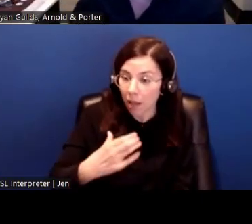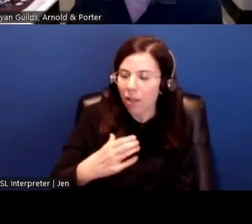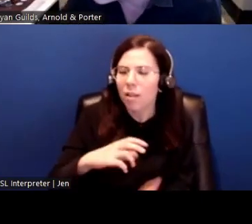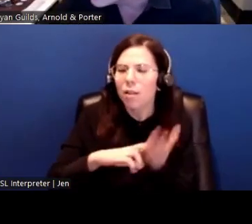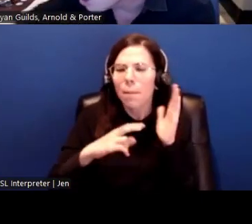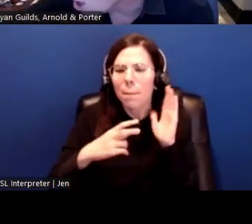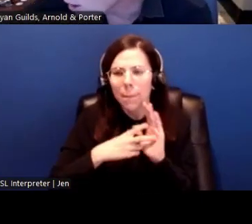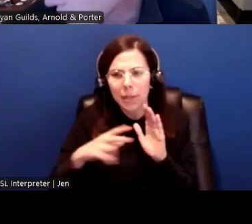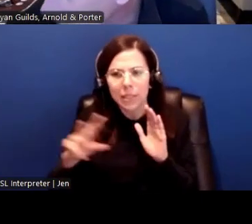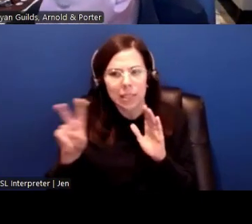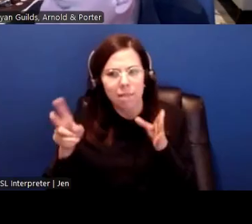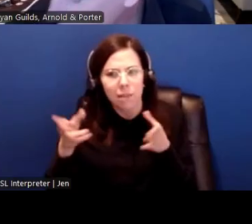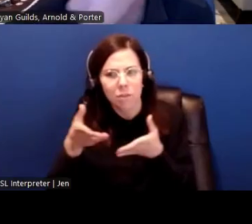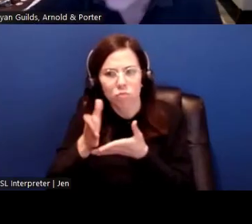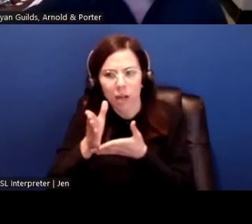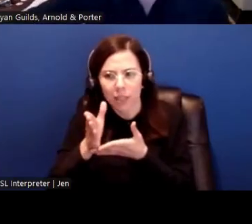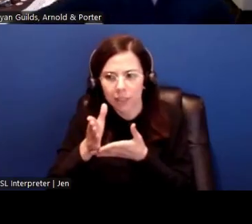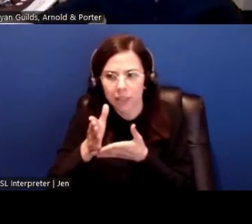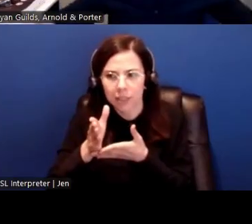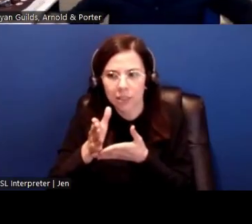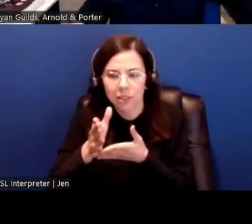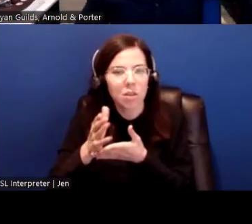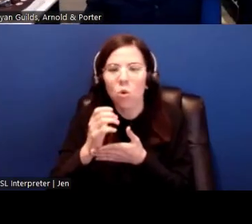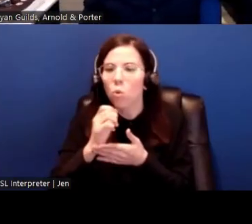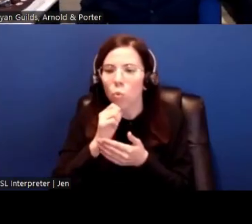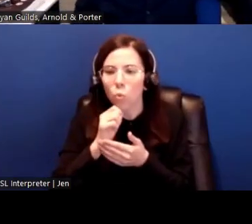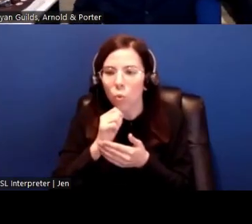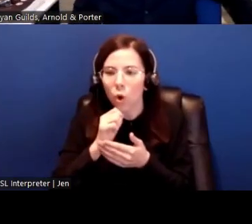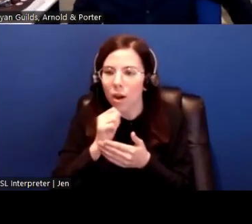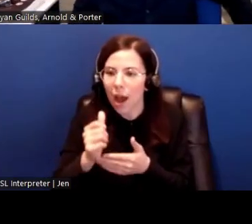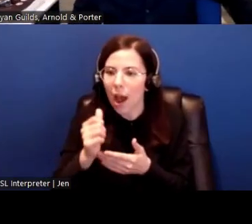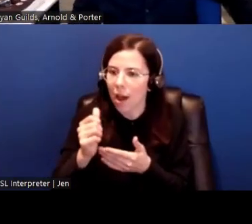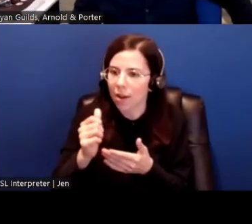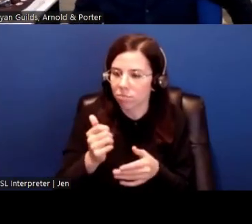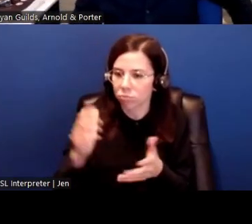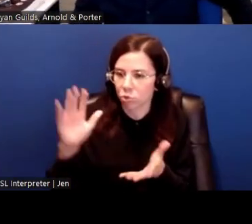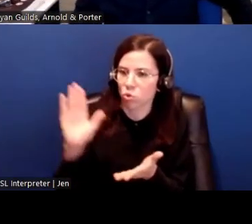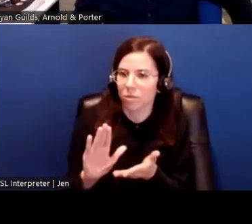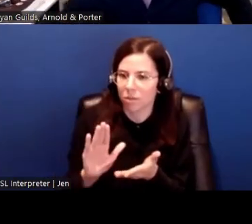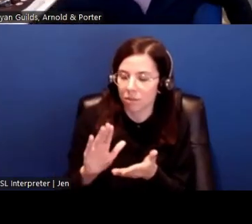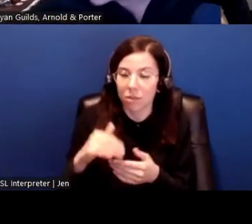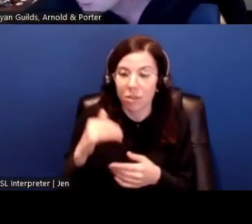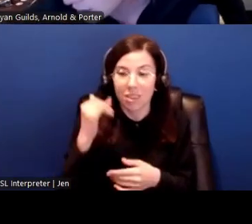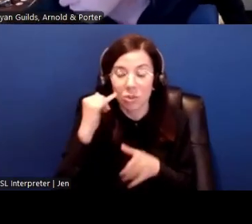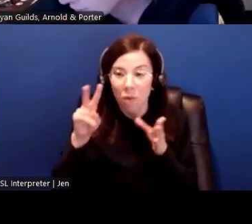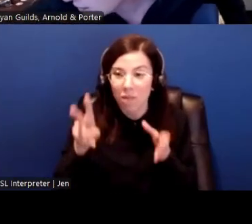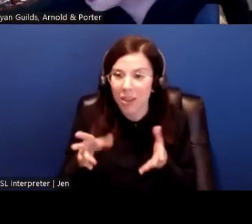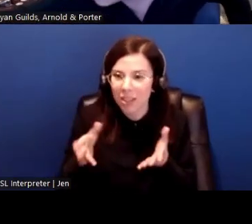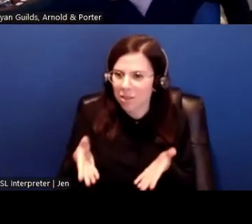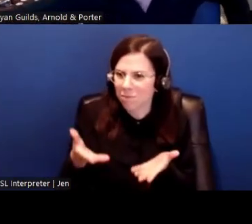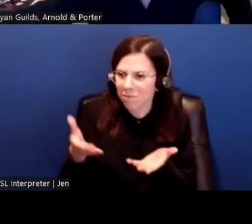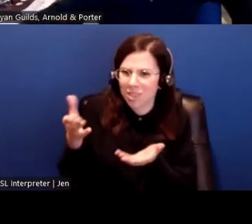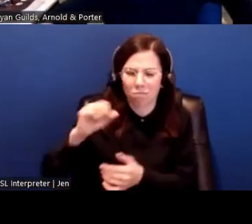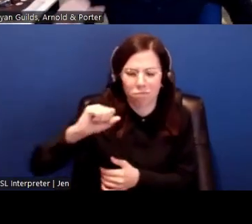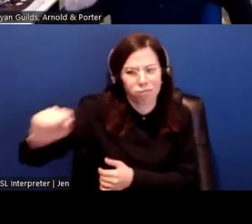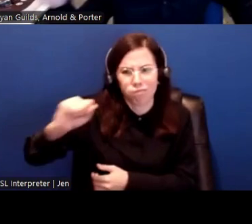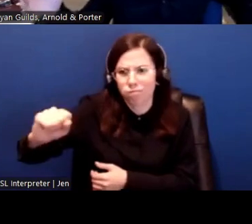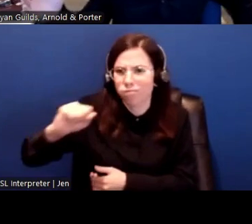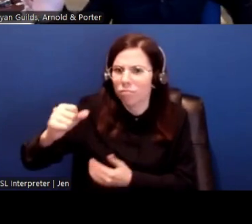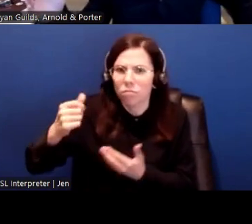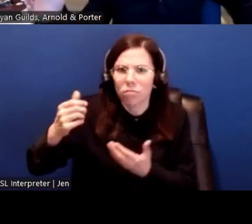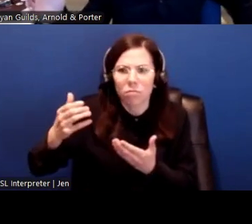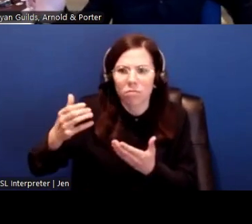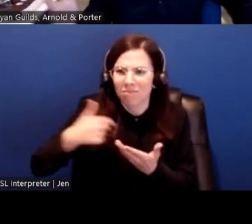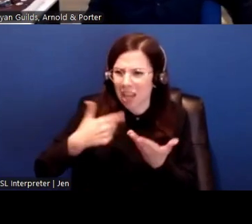victim's rights are not eroded, right? So if the victim is objecting to the production of, say, her